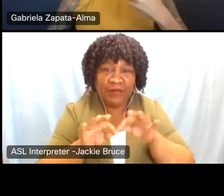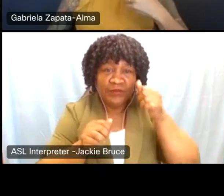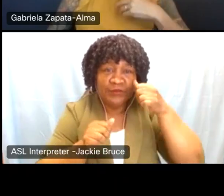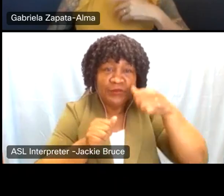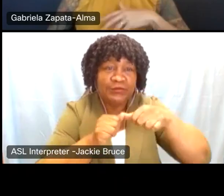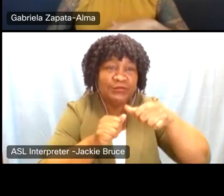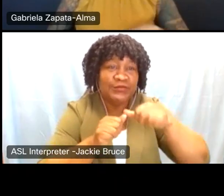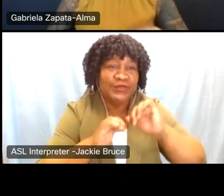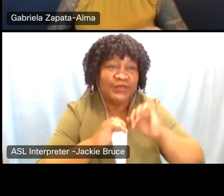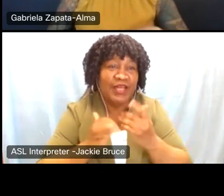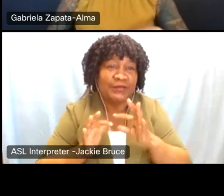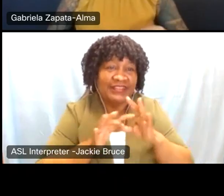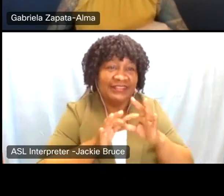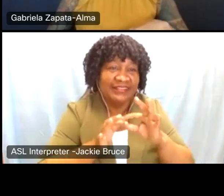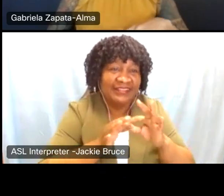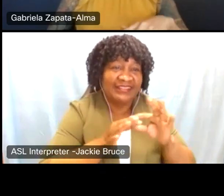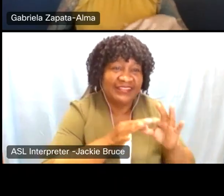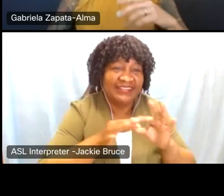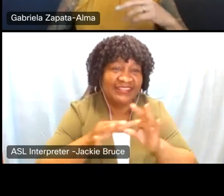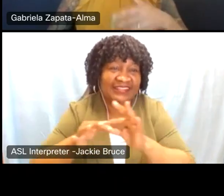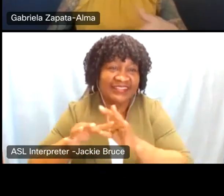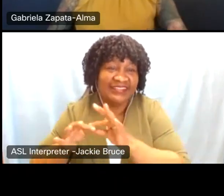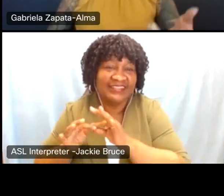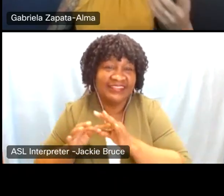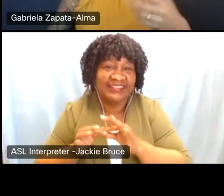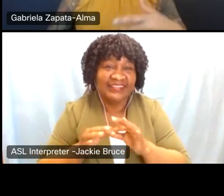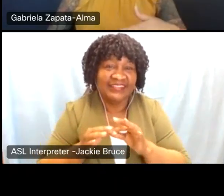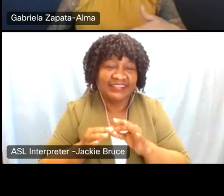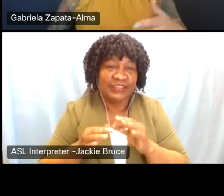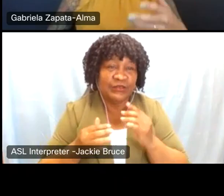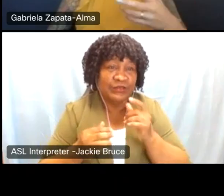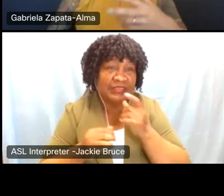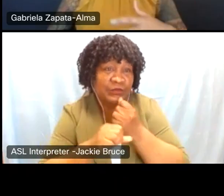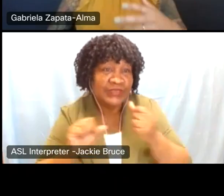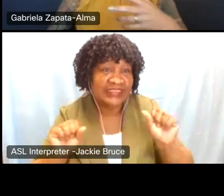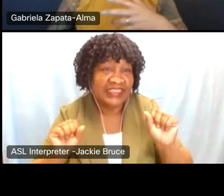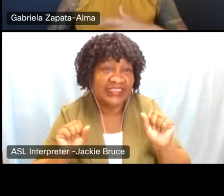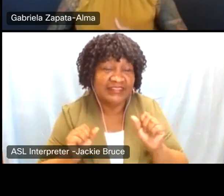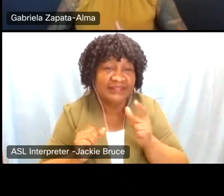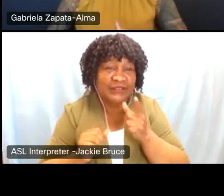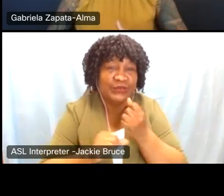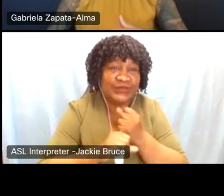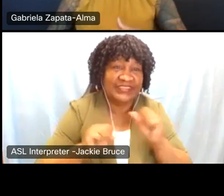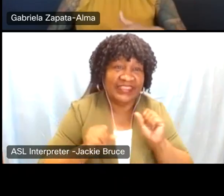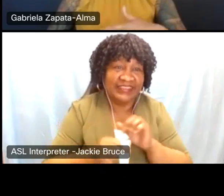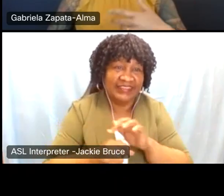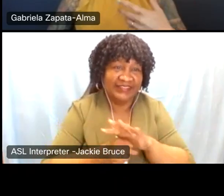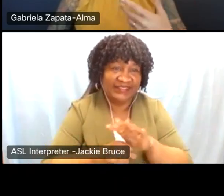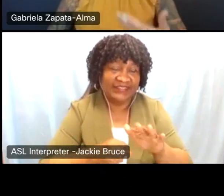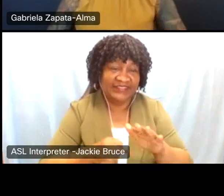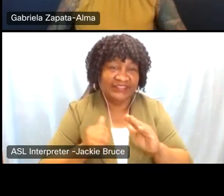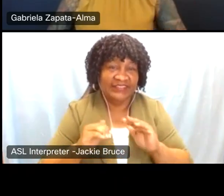our interconnectedness, who is safe or at least safe enough, and how that